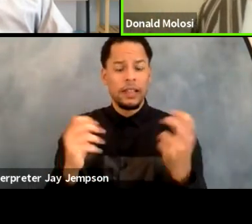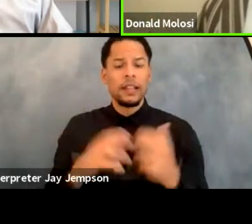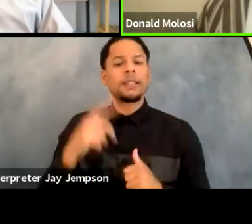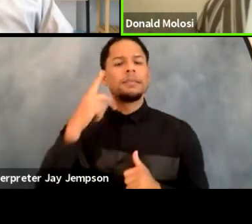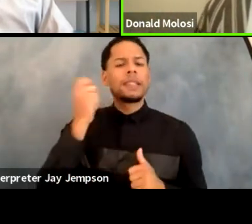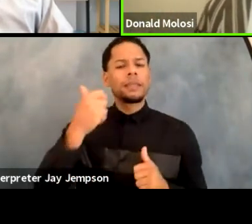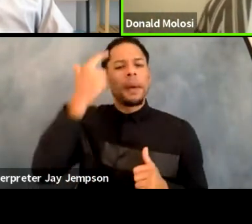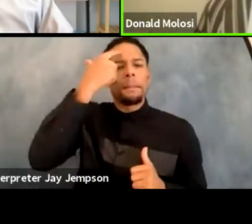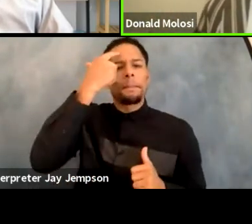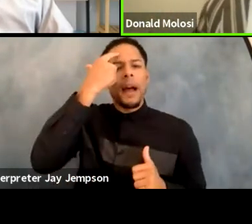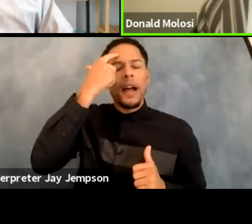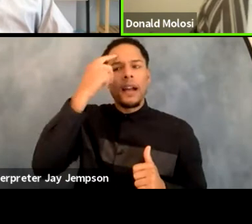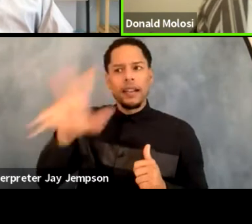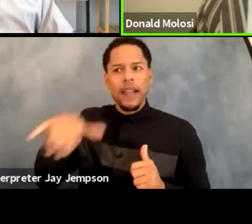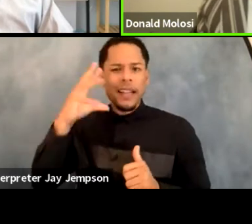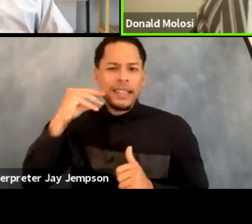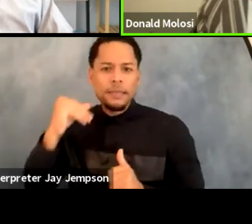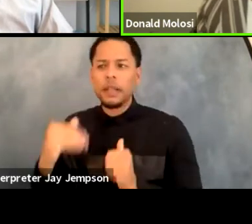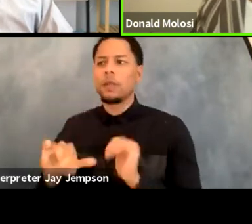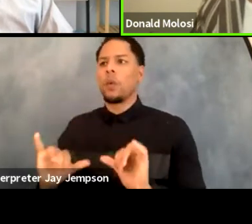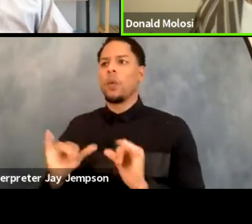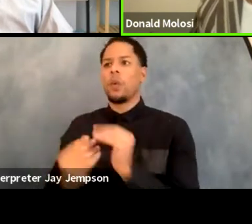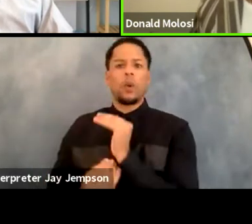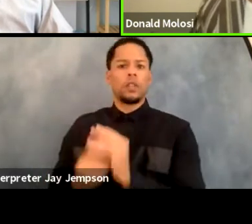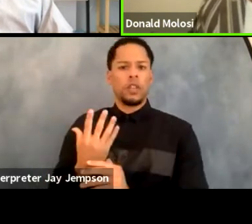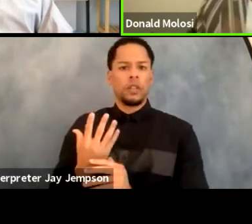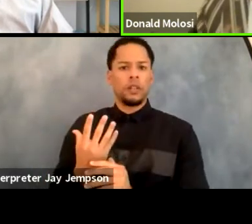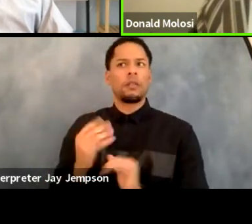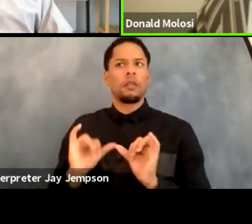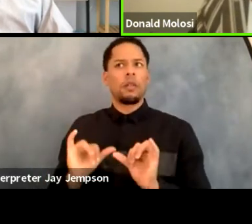changed. And now as I work with United Solo for next year,